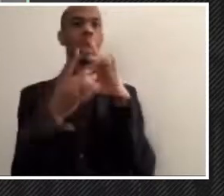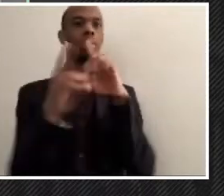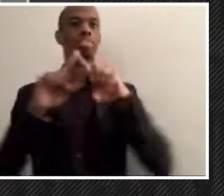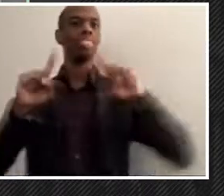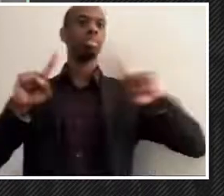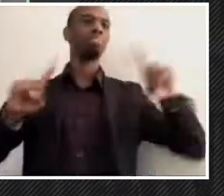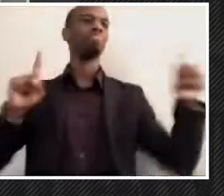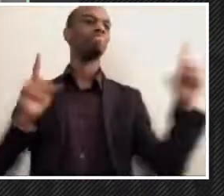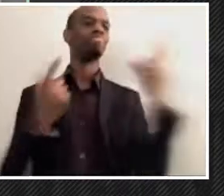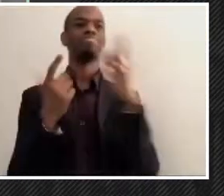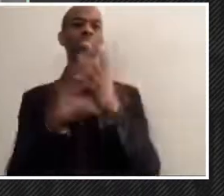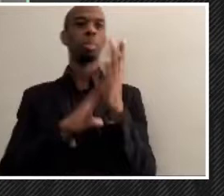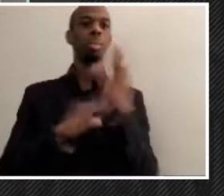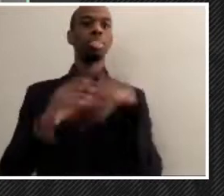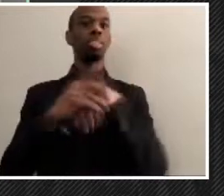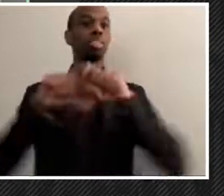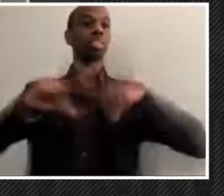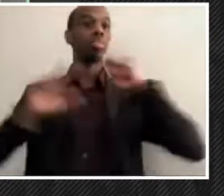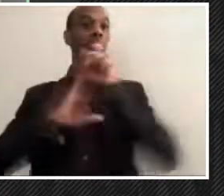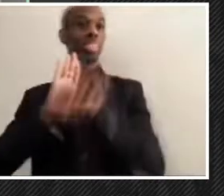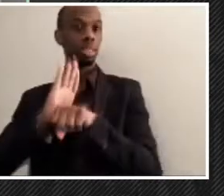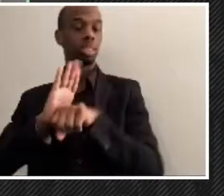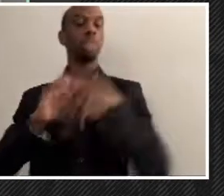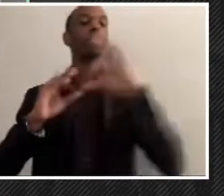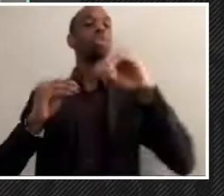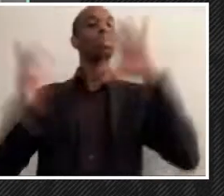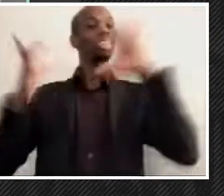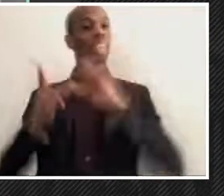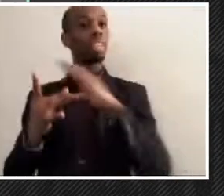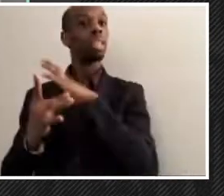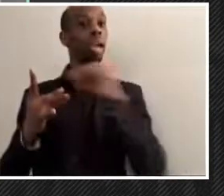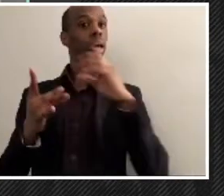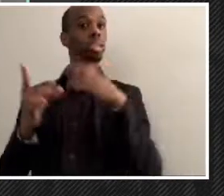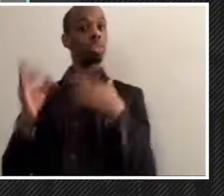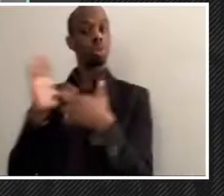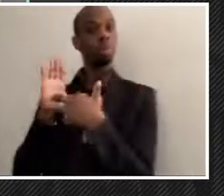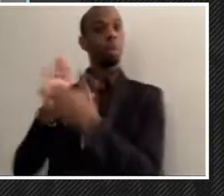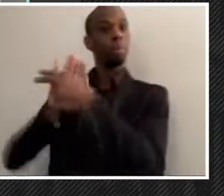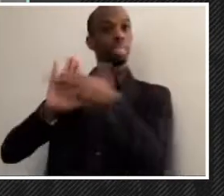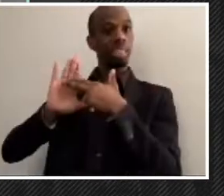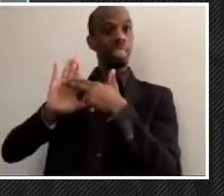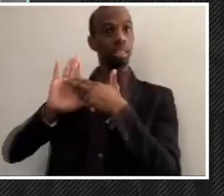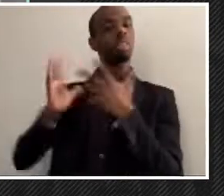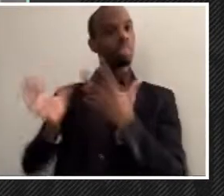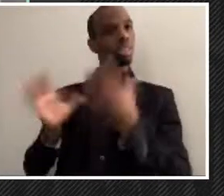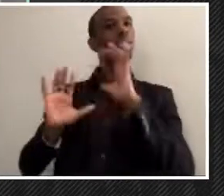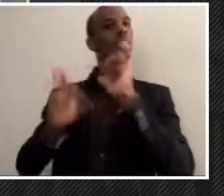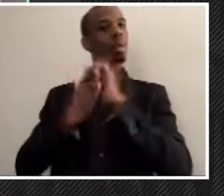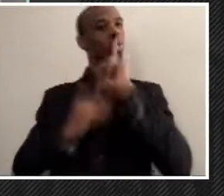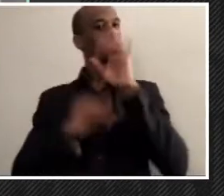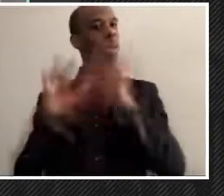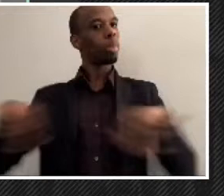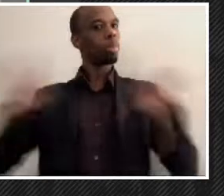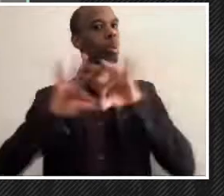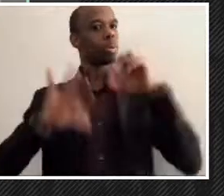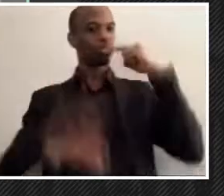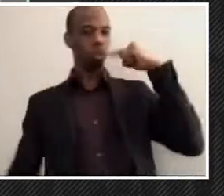and the reputation were certainly important to my to where I'm at today.